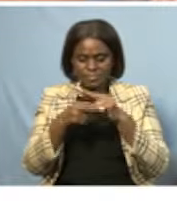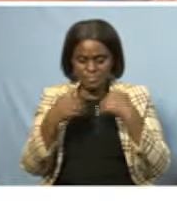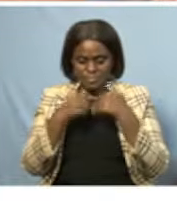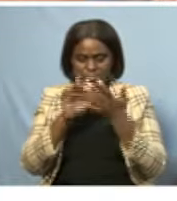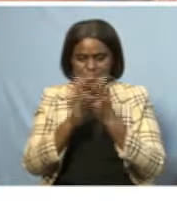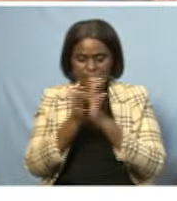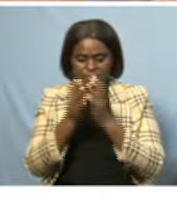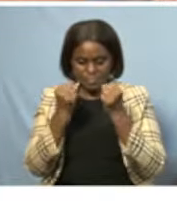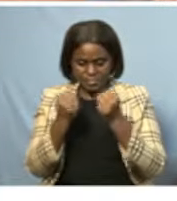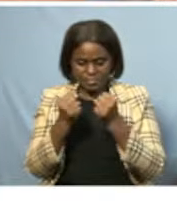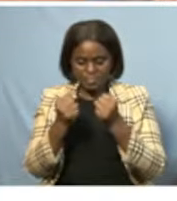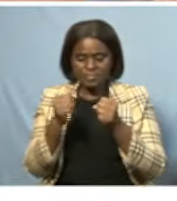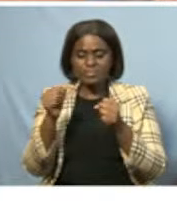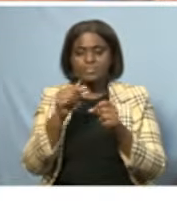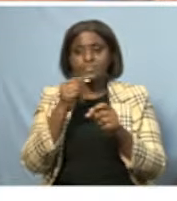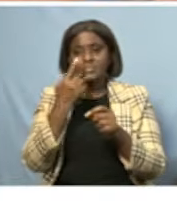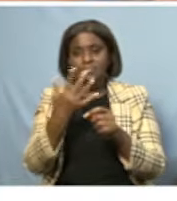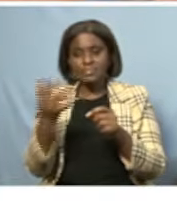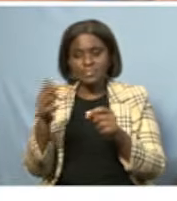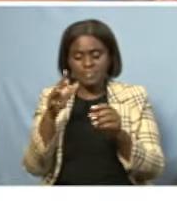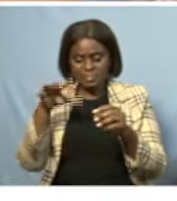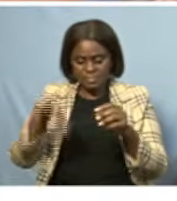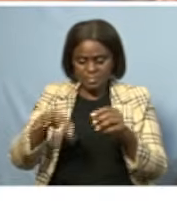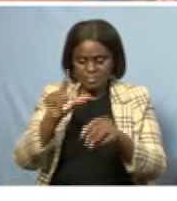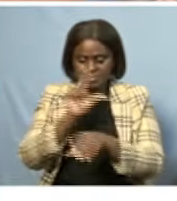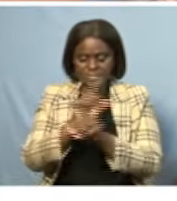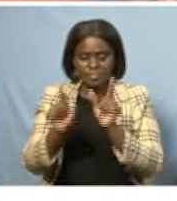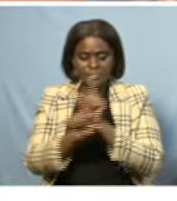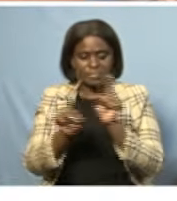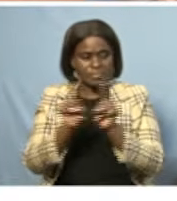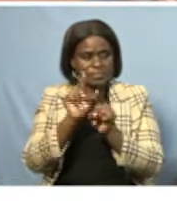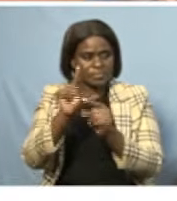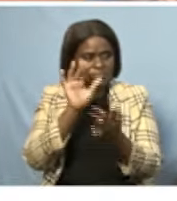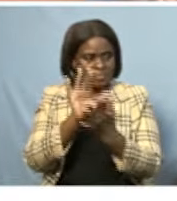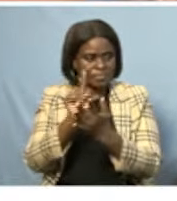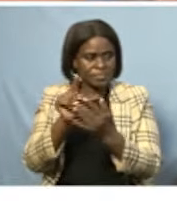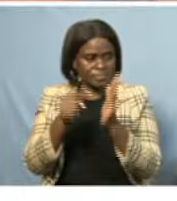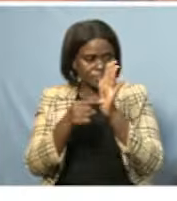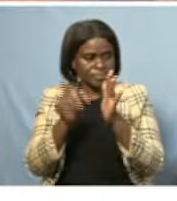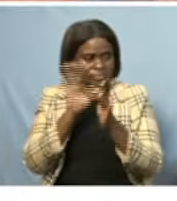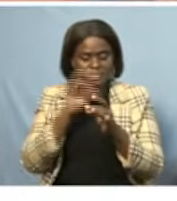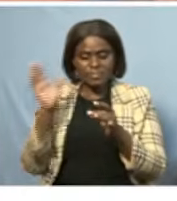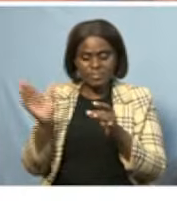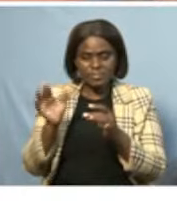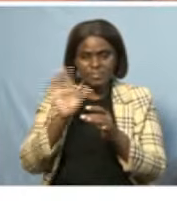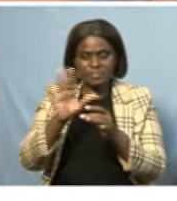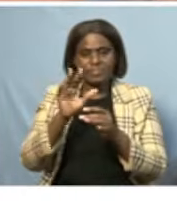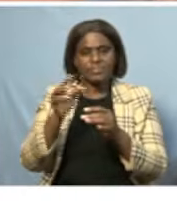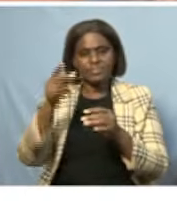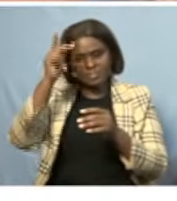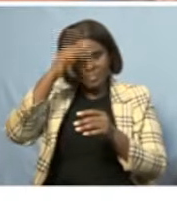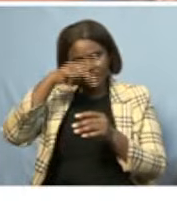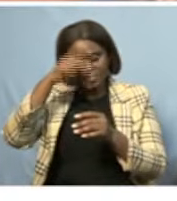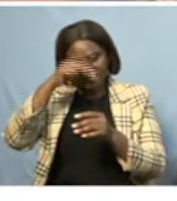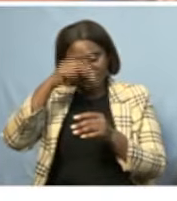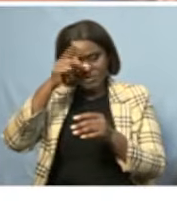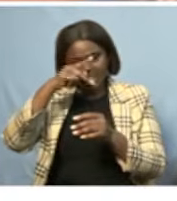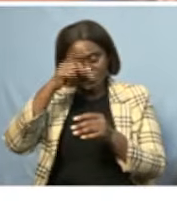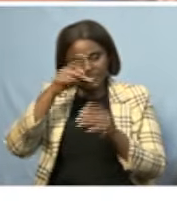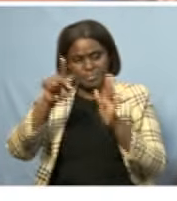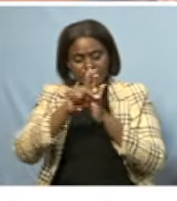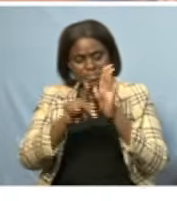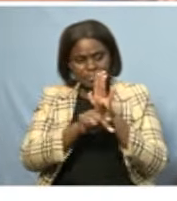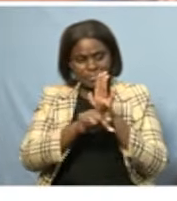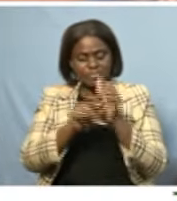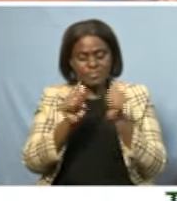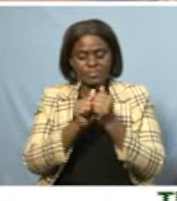the strongest weapon against child labor. This approach reflects the UPND philosophy. Policy